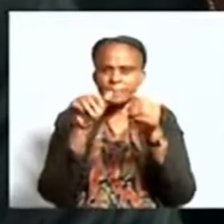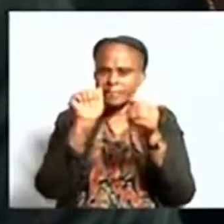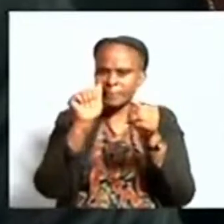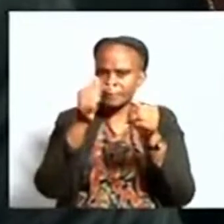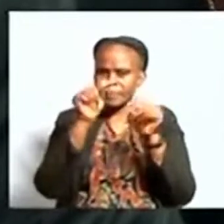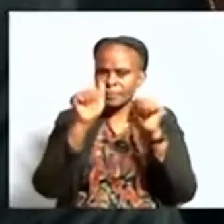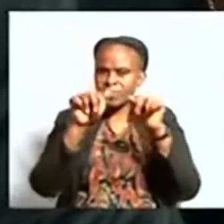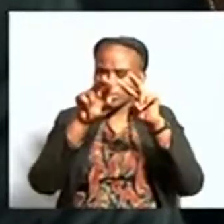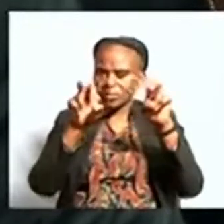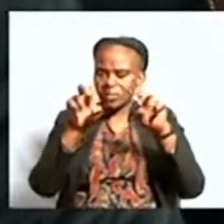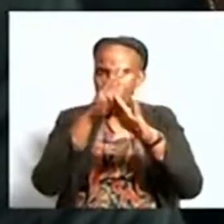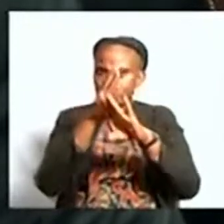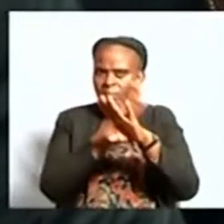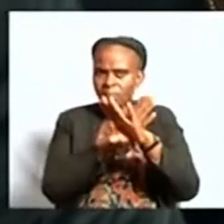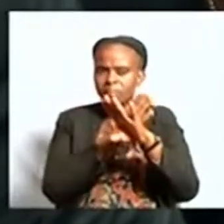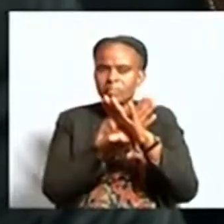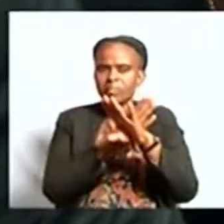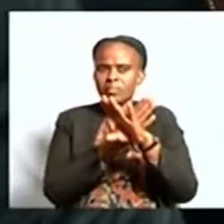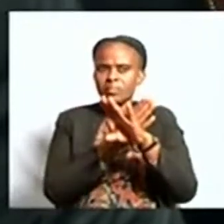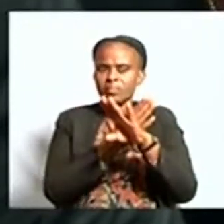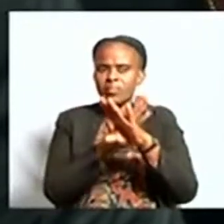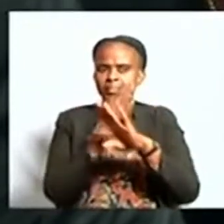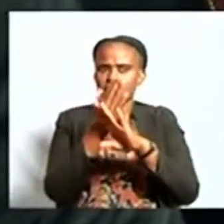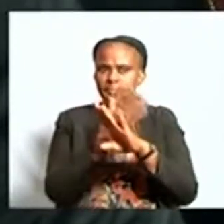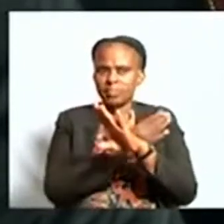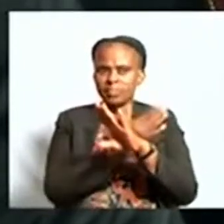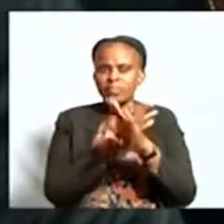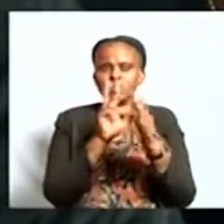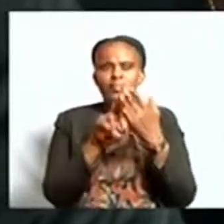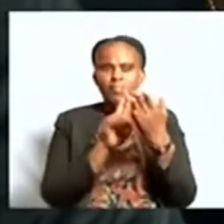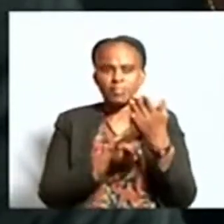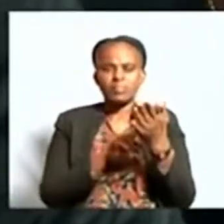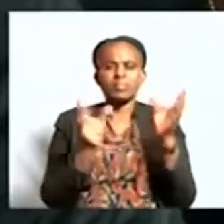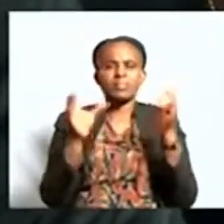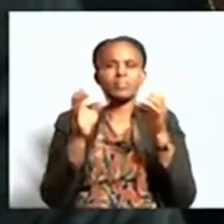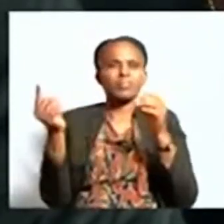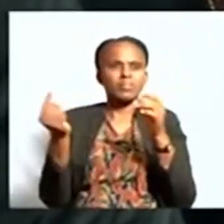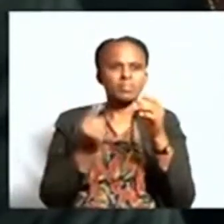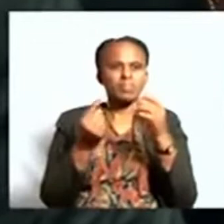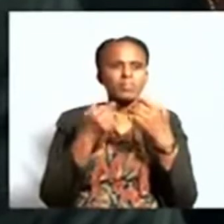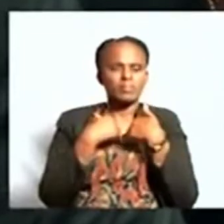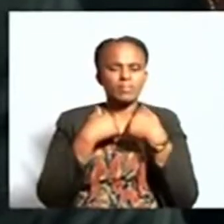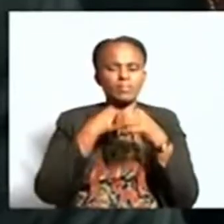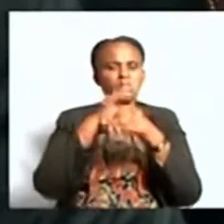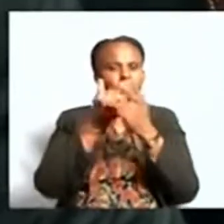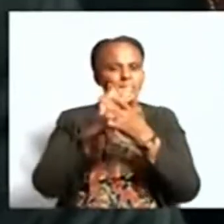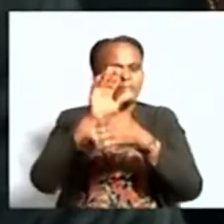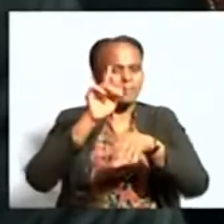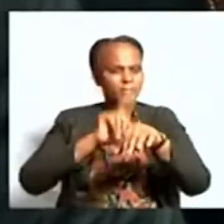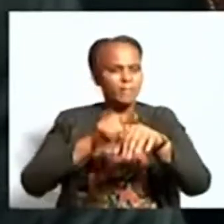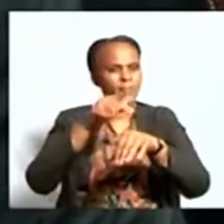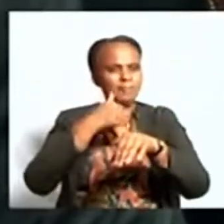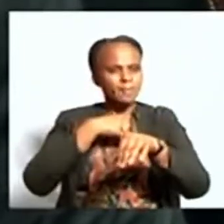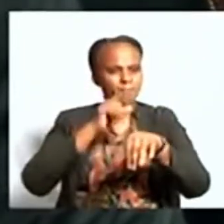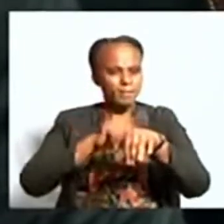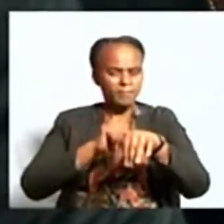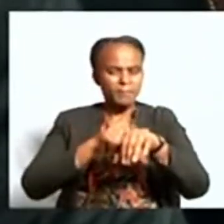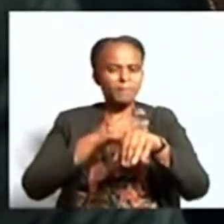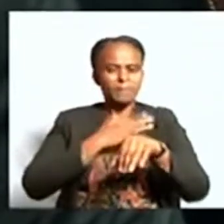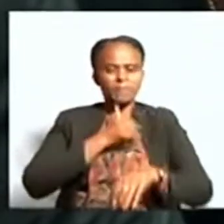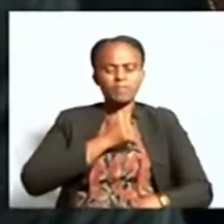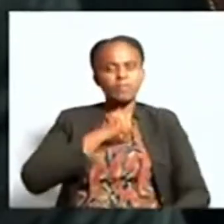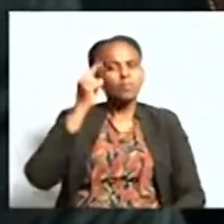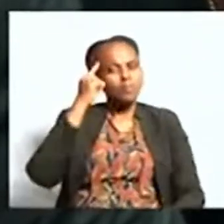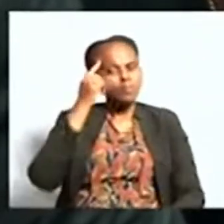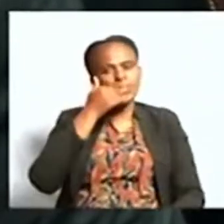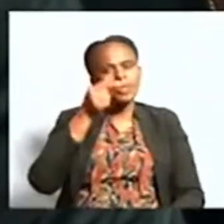can be verified before the report comes here. I think they had all that time. So I think